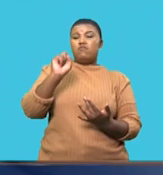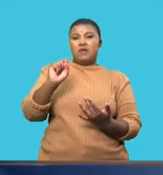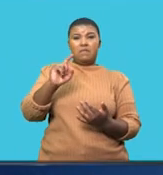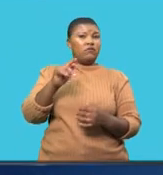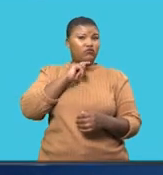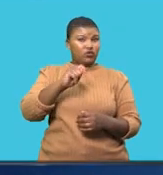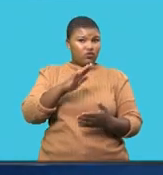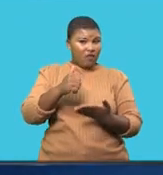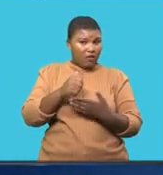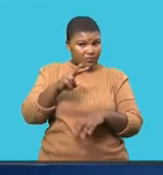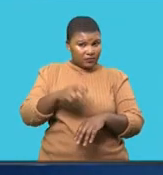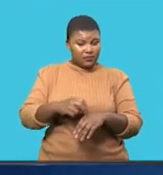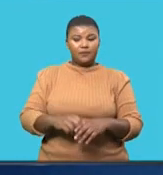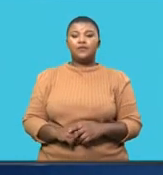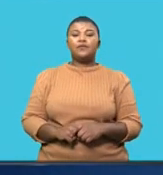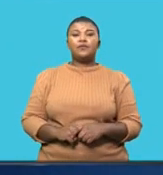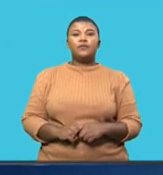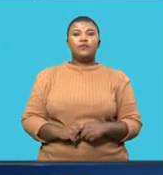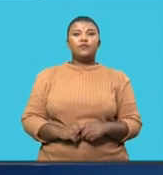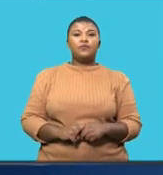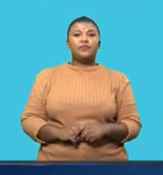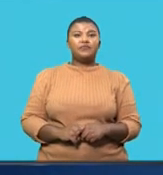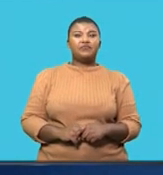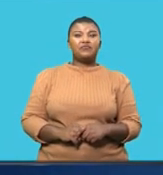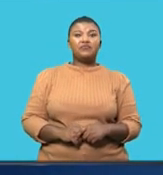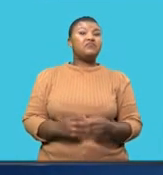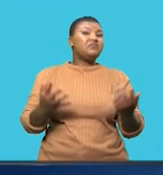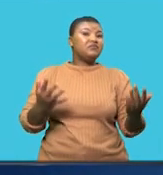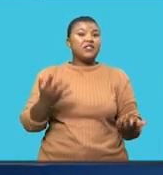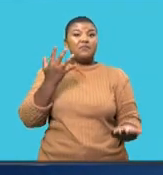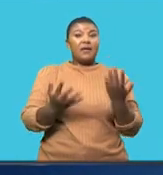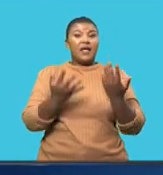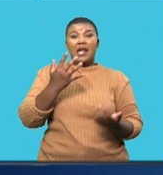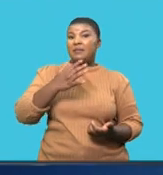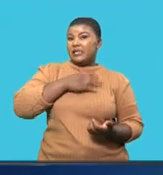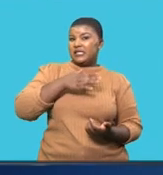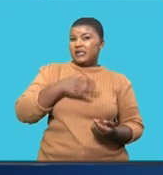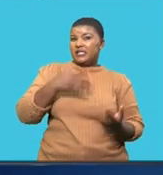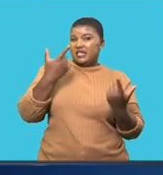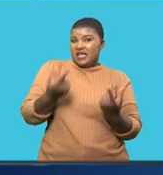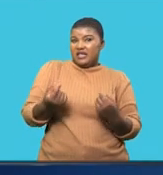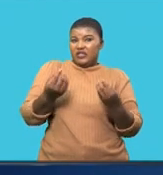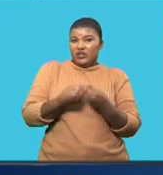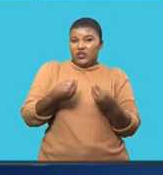leeme. What you've done, it might be very small to you, but it is very big.